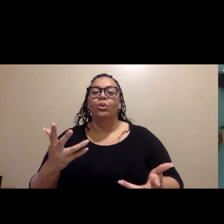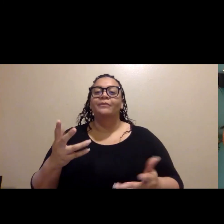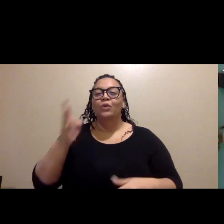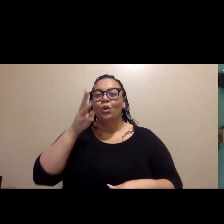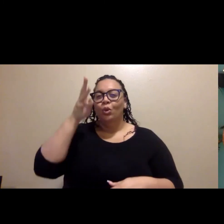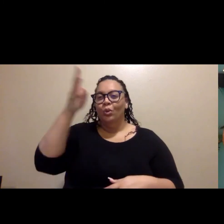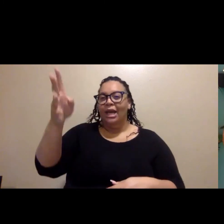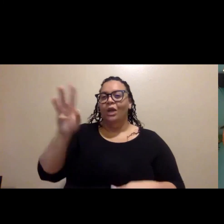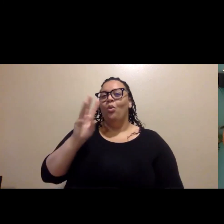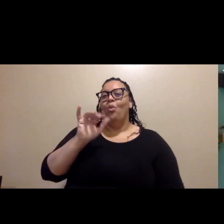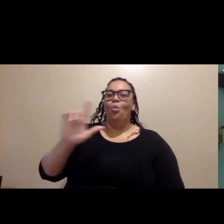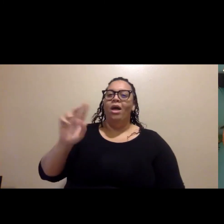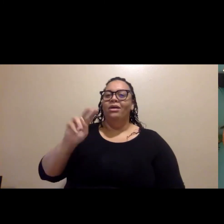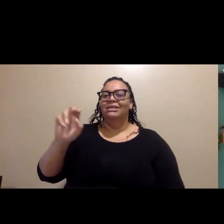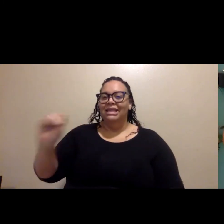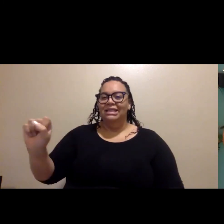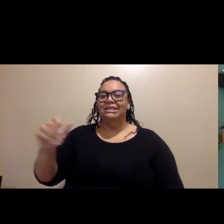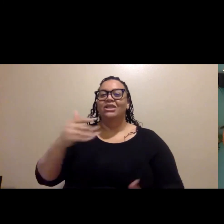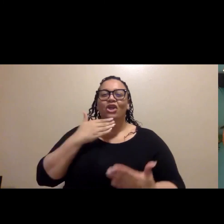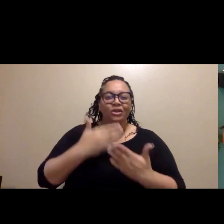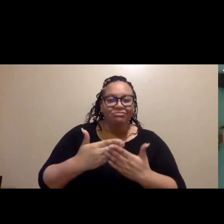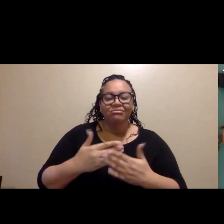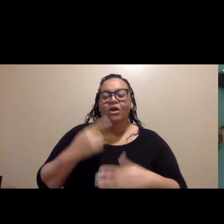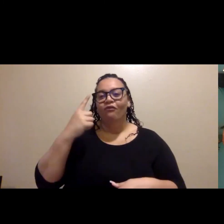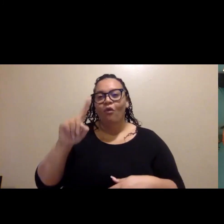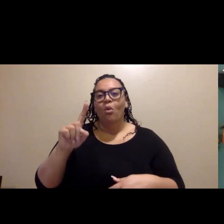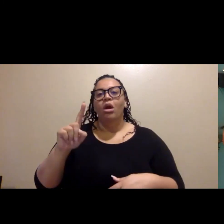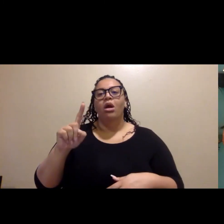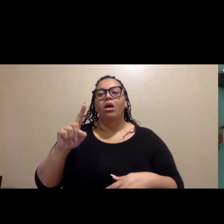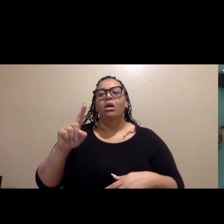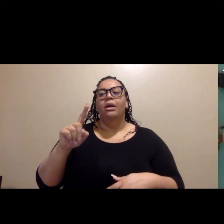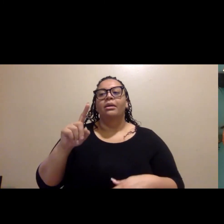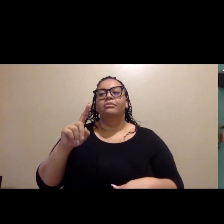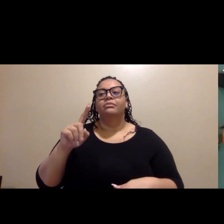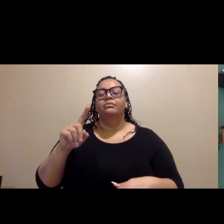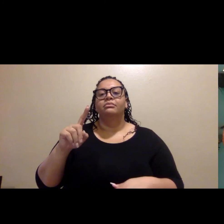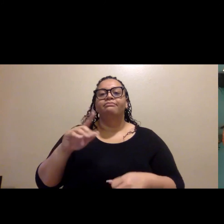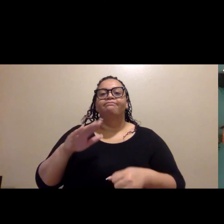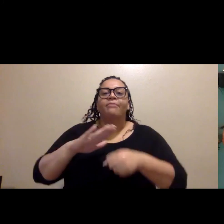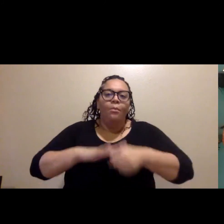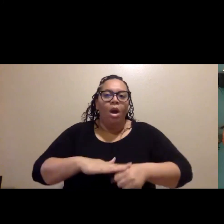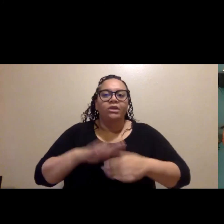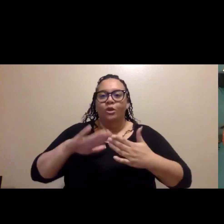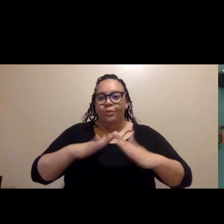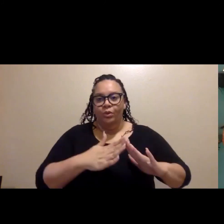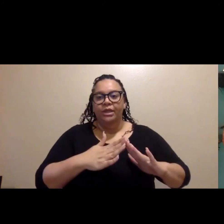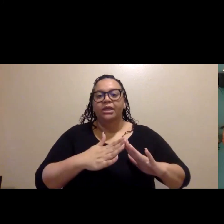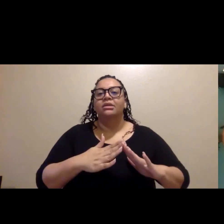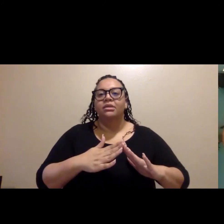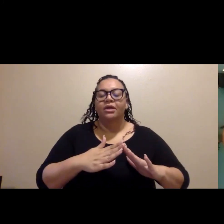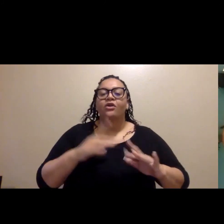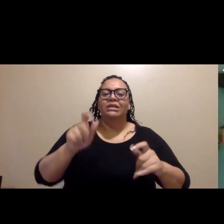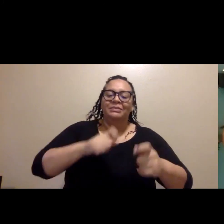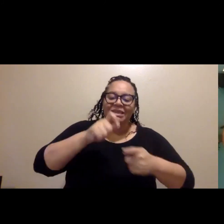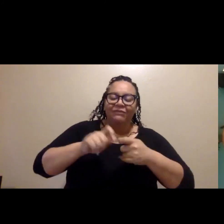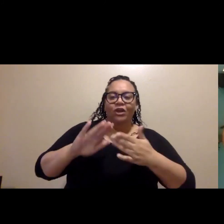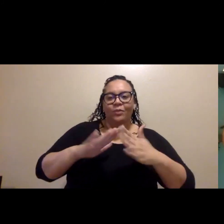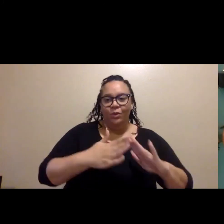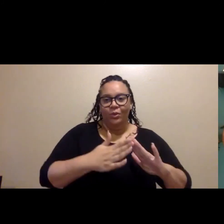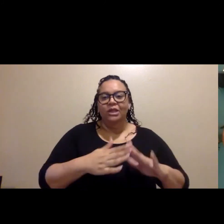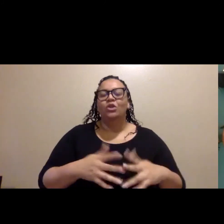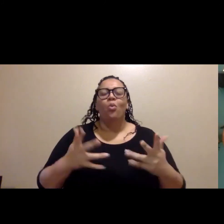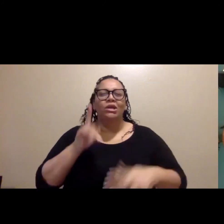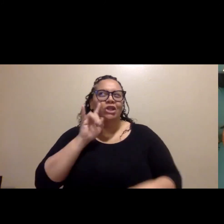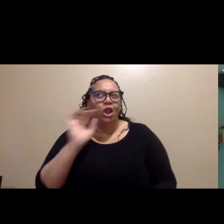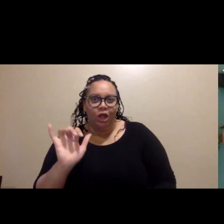certain communities. Like, how can we shift and change the narrative around what wellness looks like for specific communities? And so that's been a